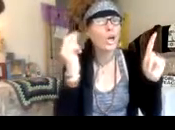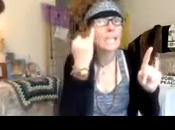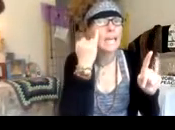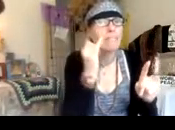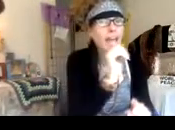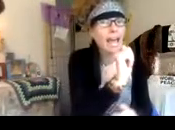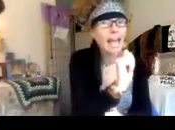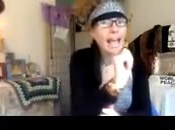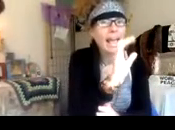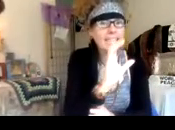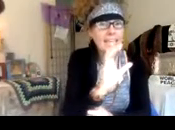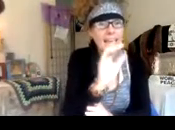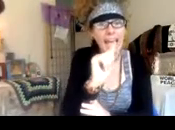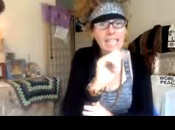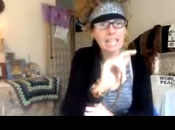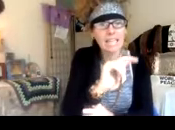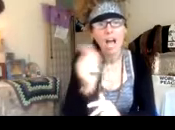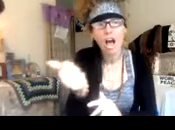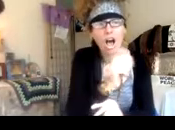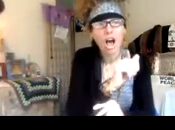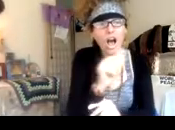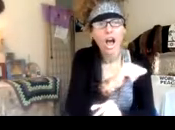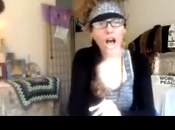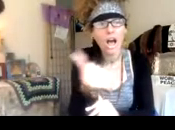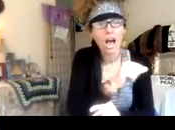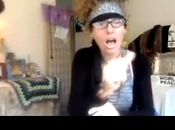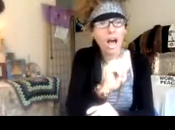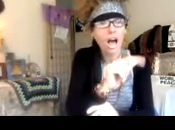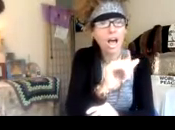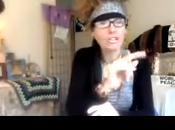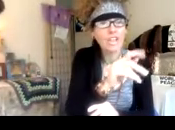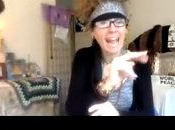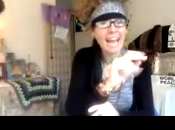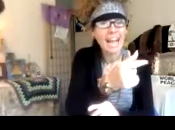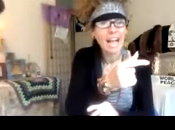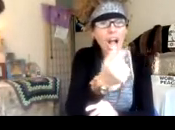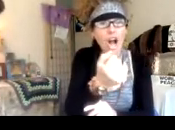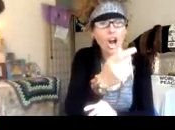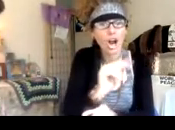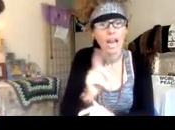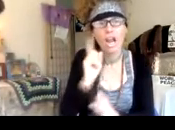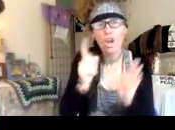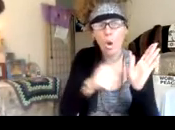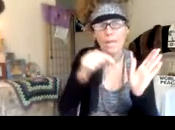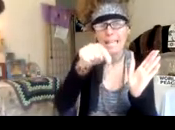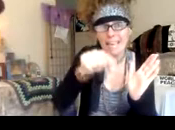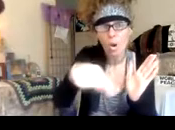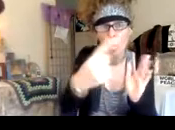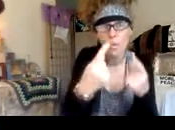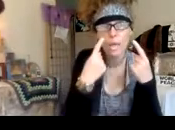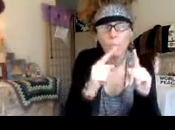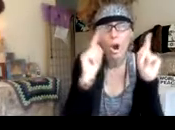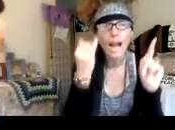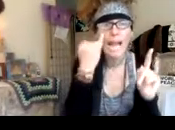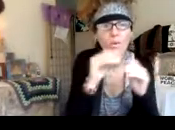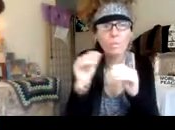AC electricity, Alternating current. alternating current. Okay. Notice that this only worked if it